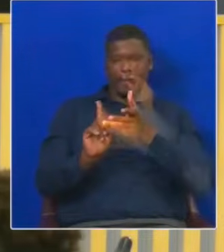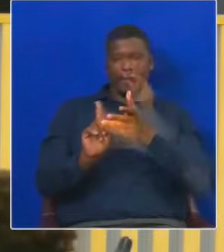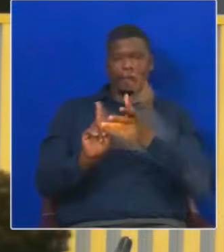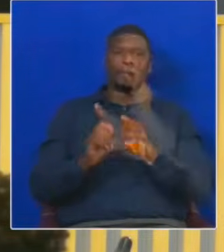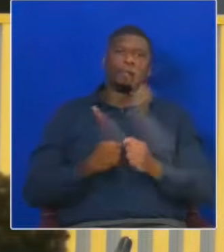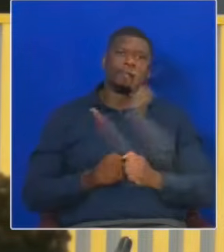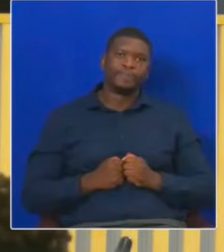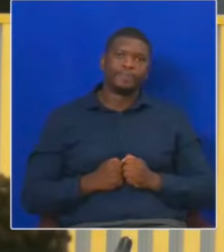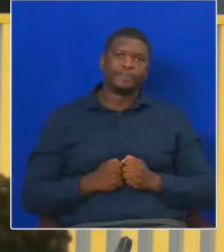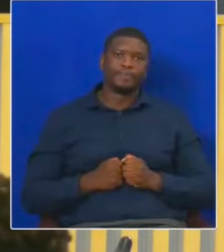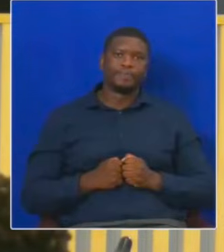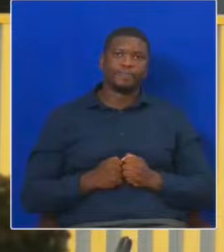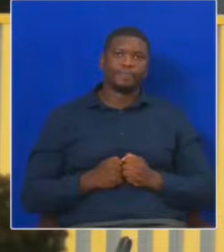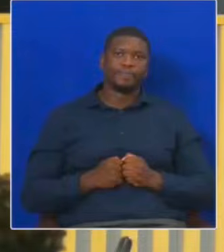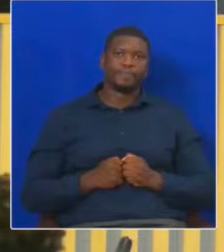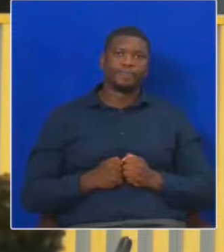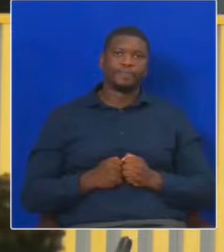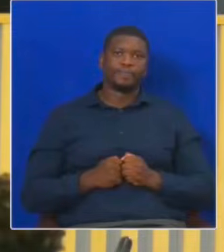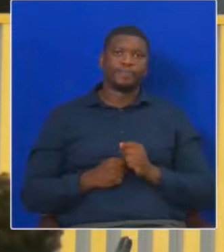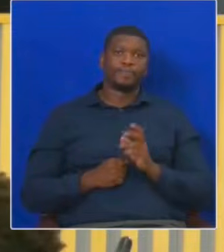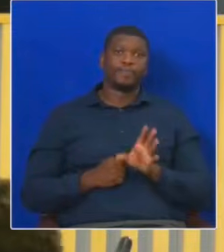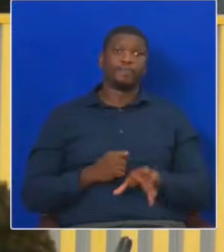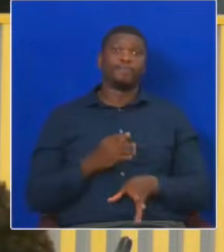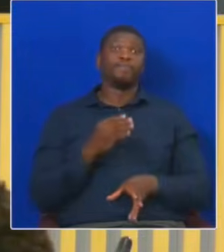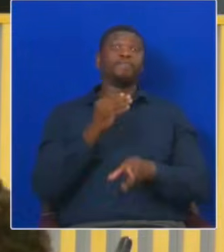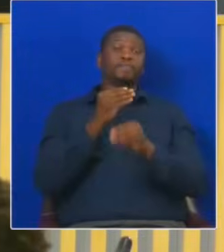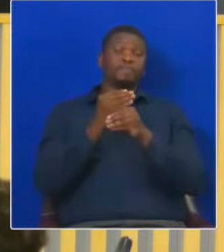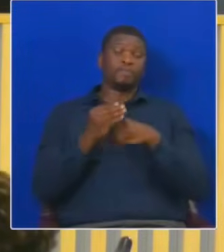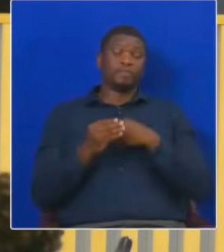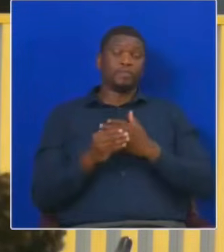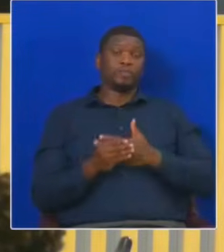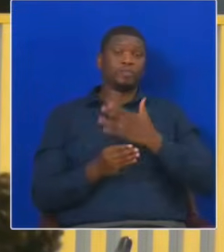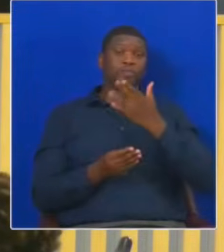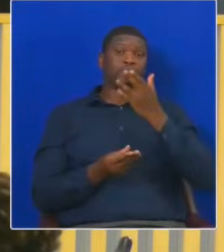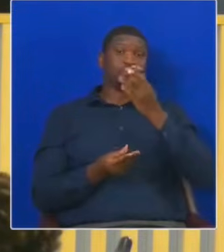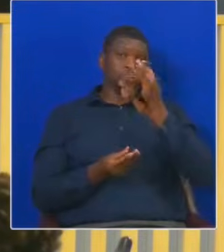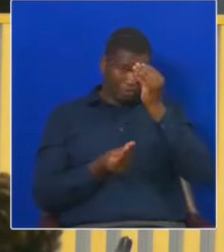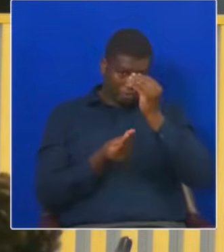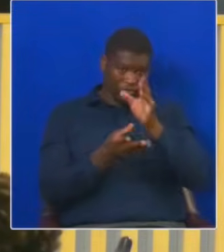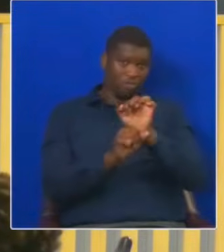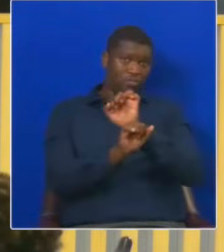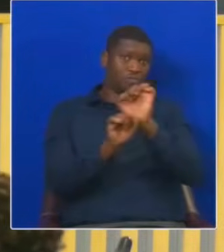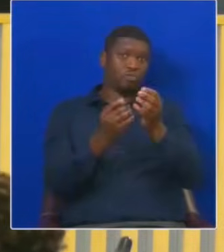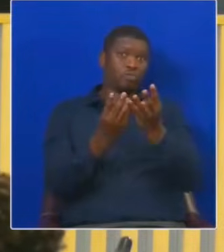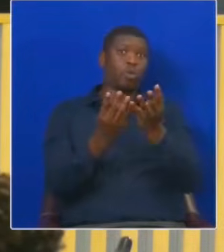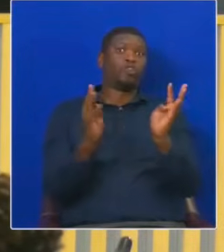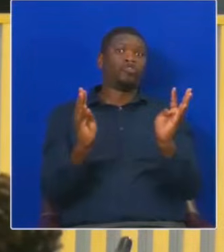And I would want to make it known also to the Commission that